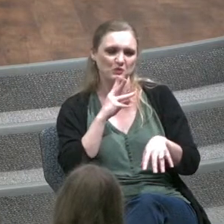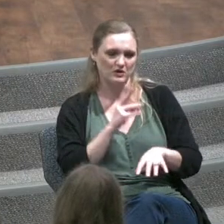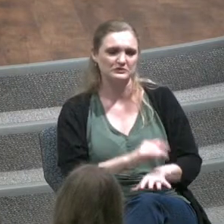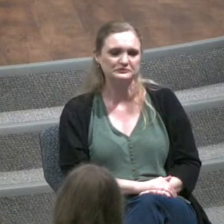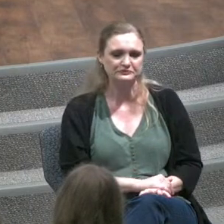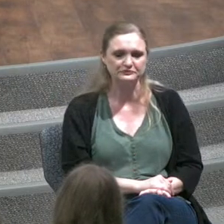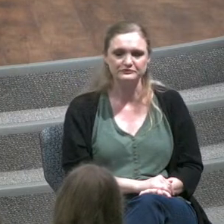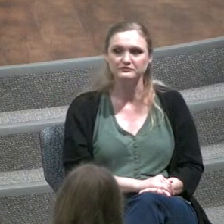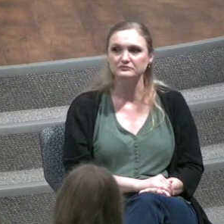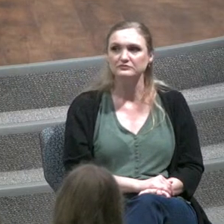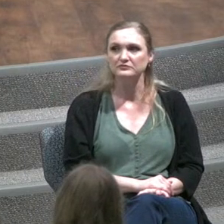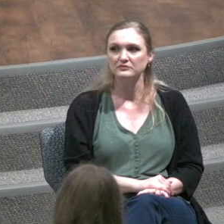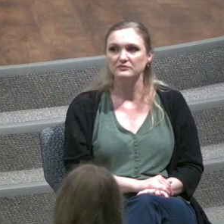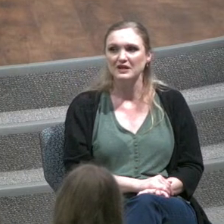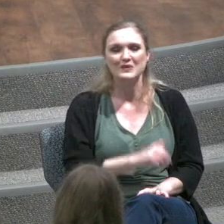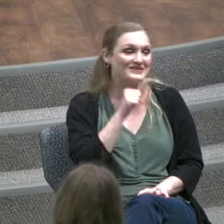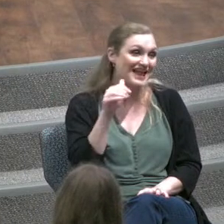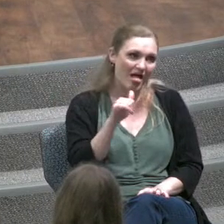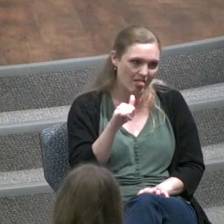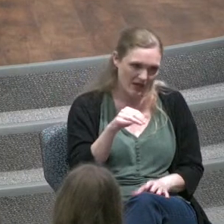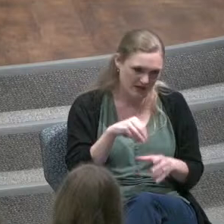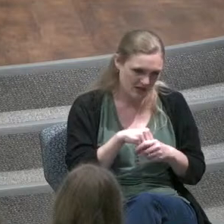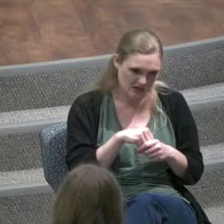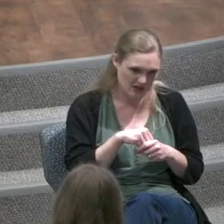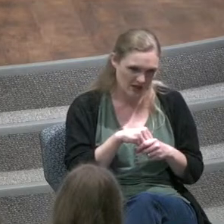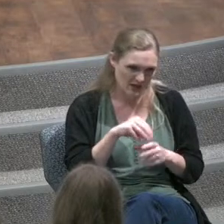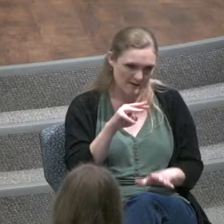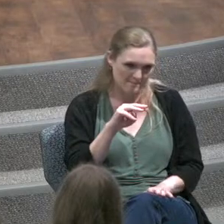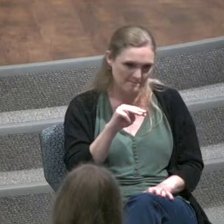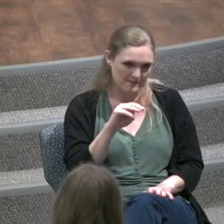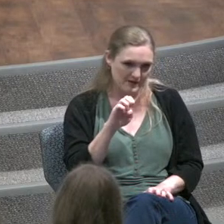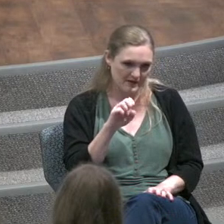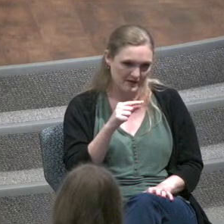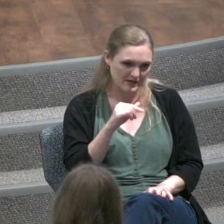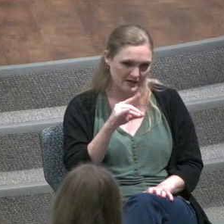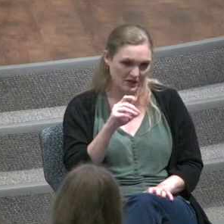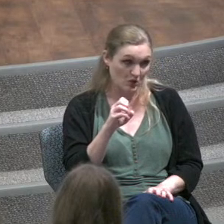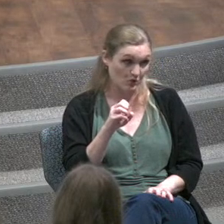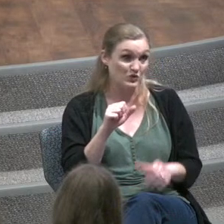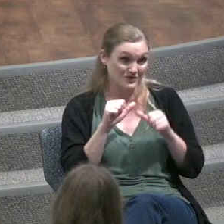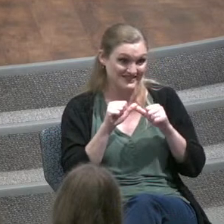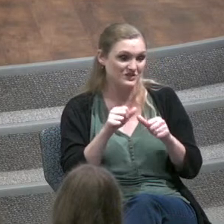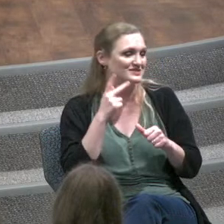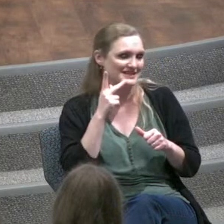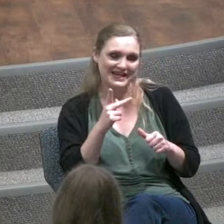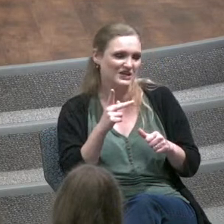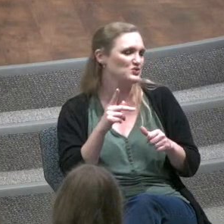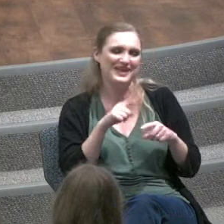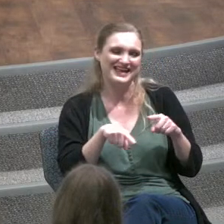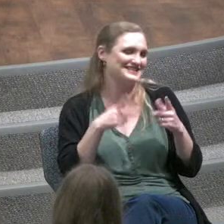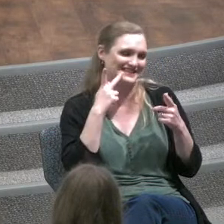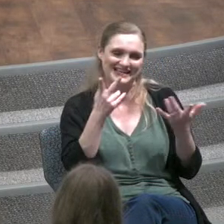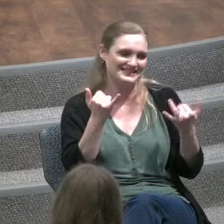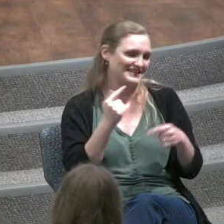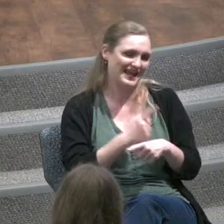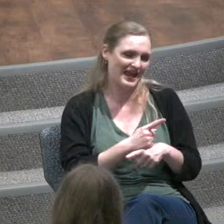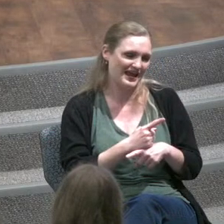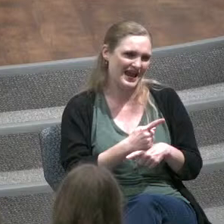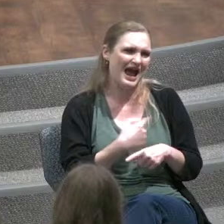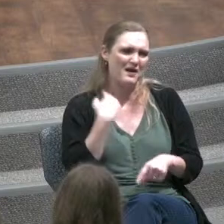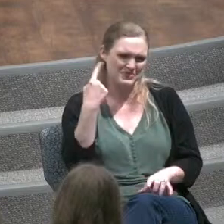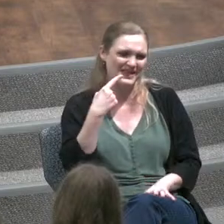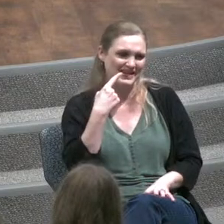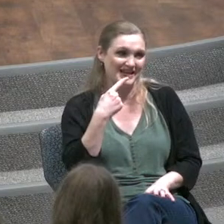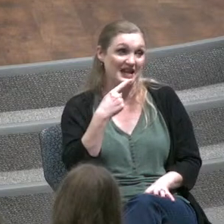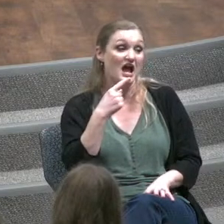that. So it wasn't like in Megiddo where you can still see the spring like today. So I don't know, but